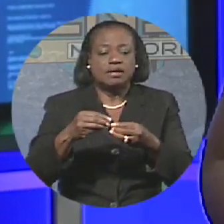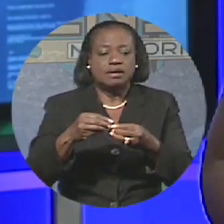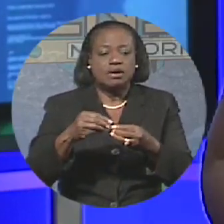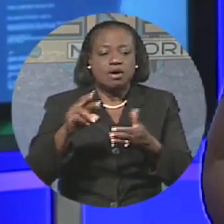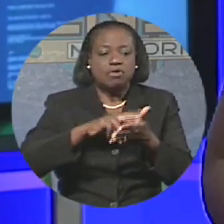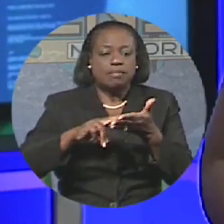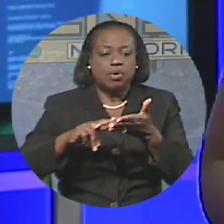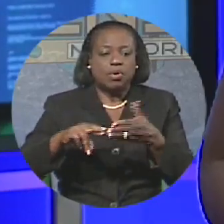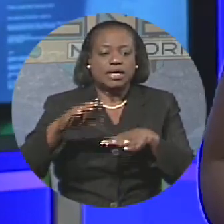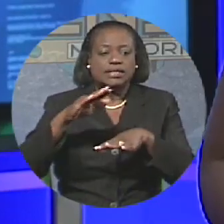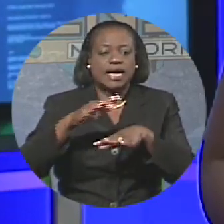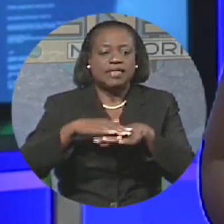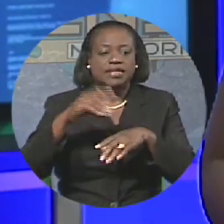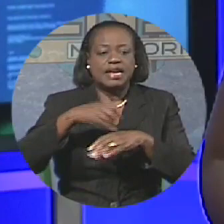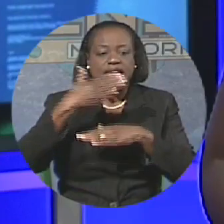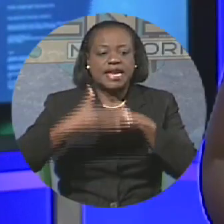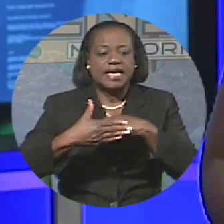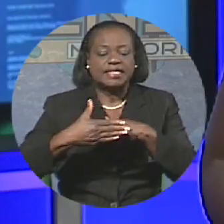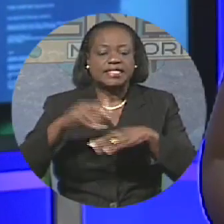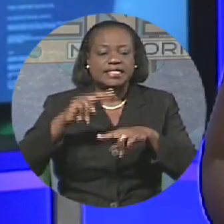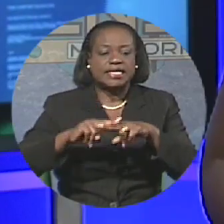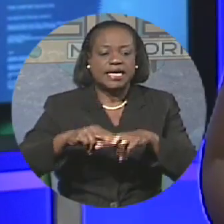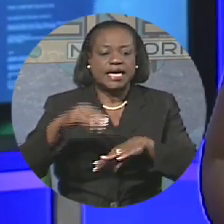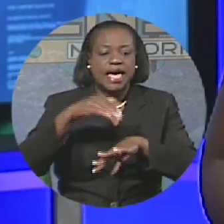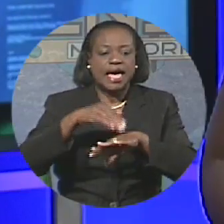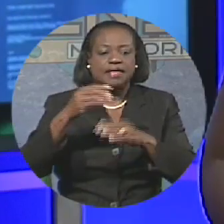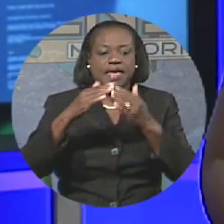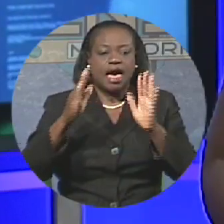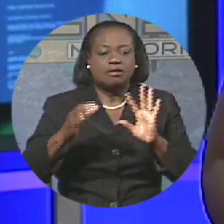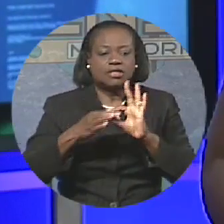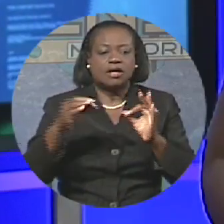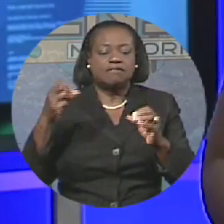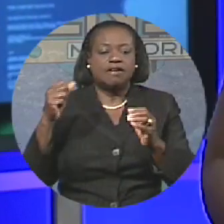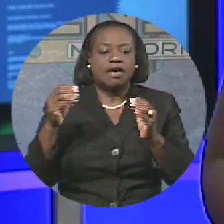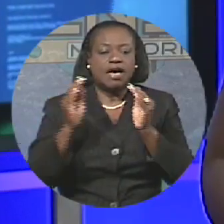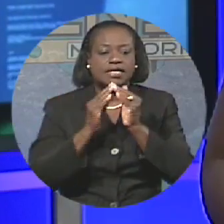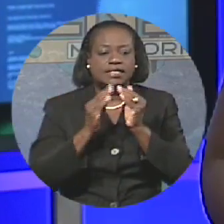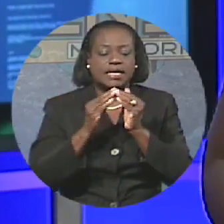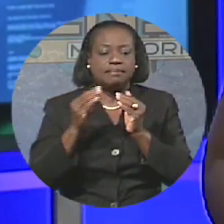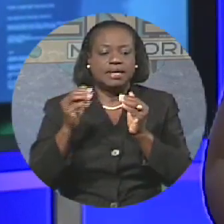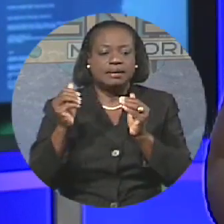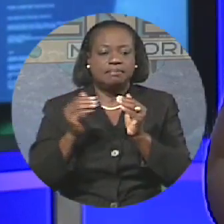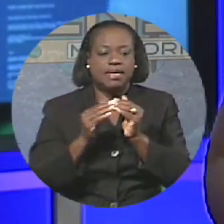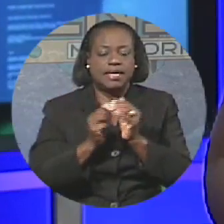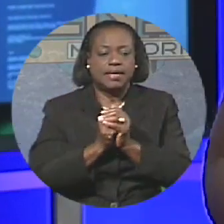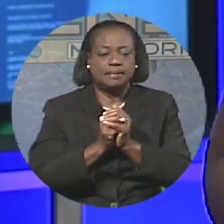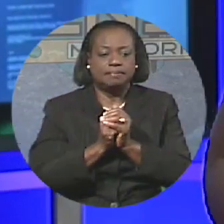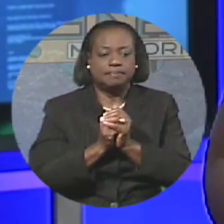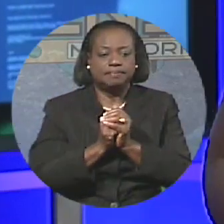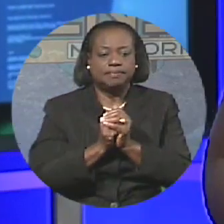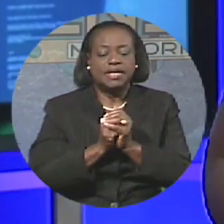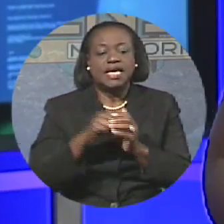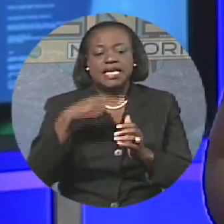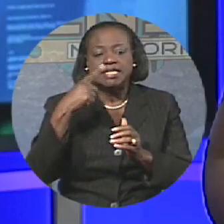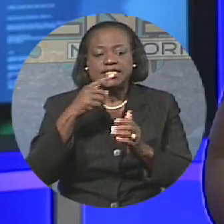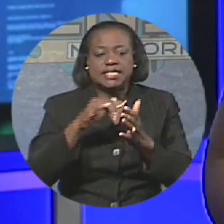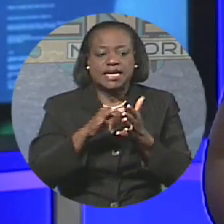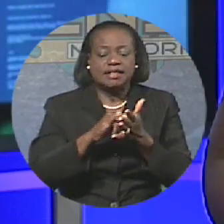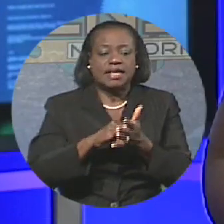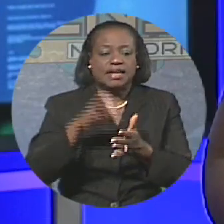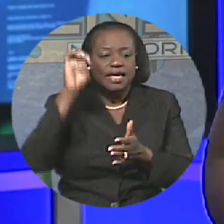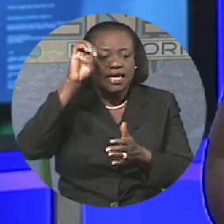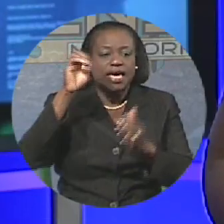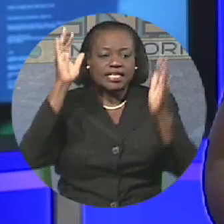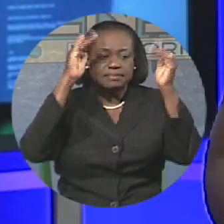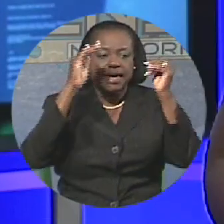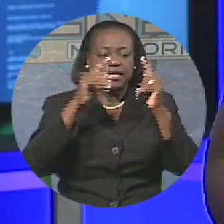of Assembly. Minister Gibson has said the Attorney General's office had been reviewing the very thorough report, but previewed that he was expecting